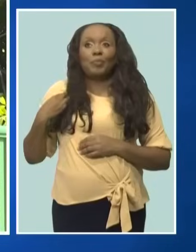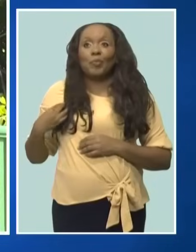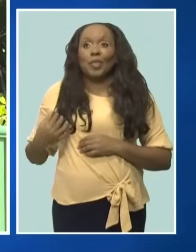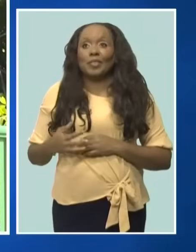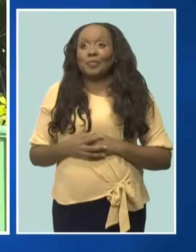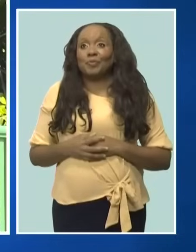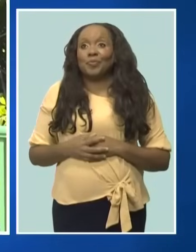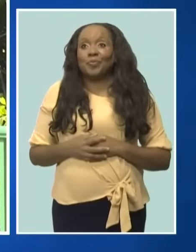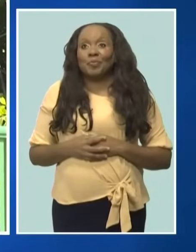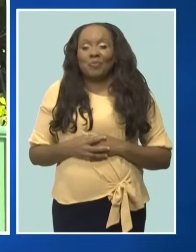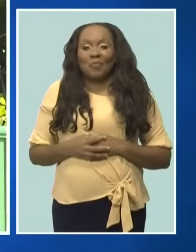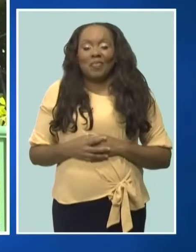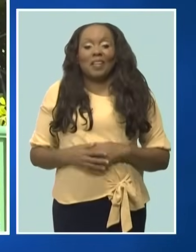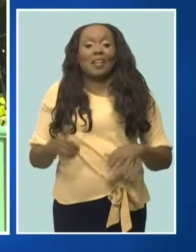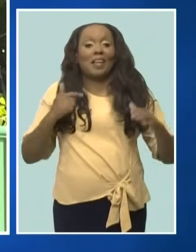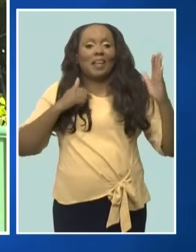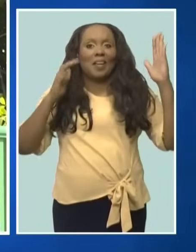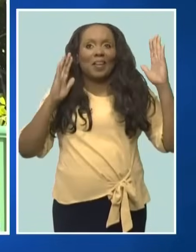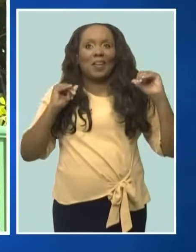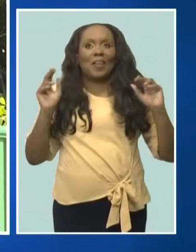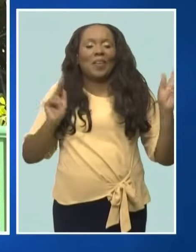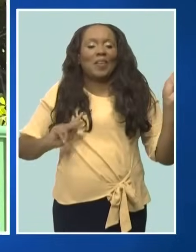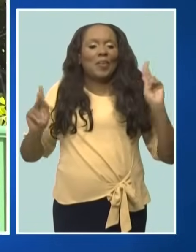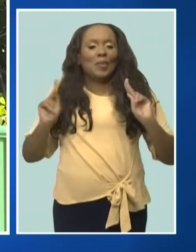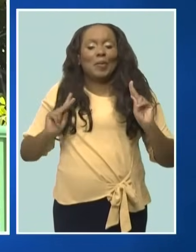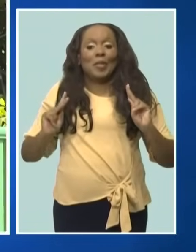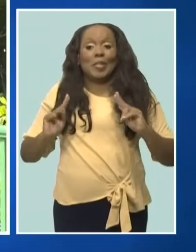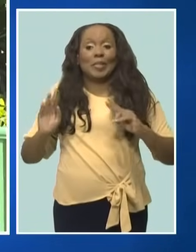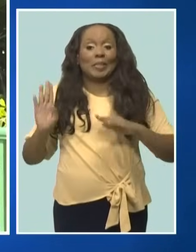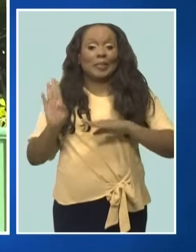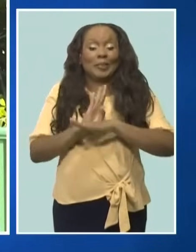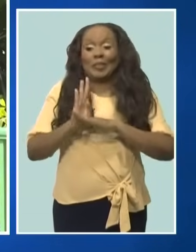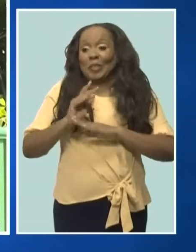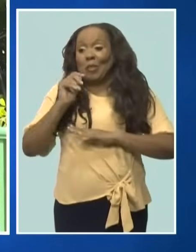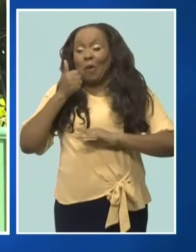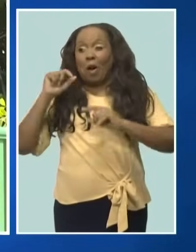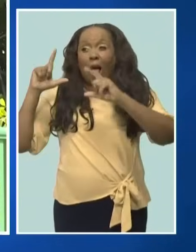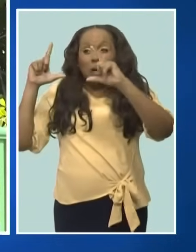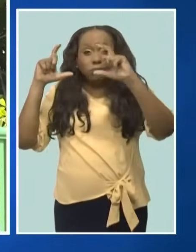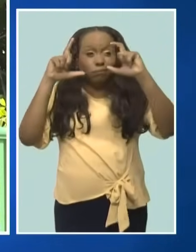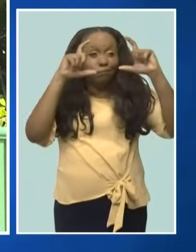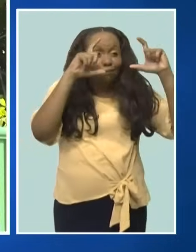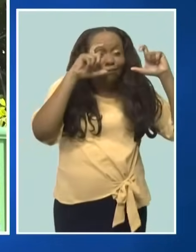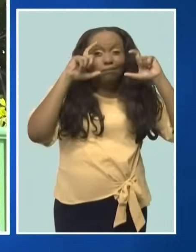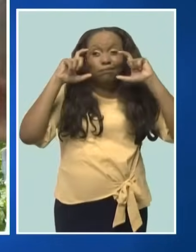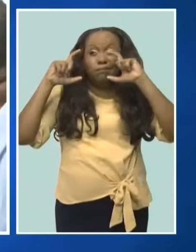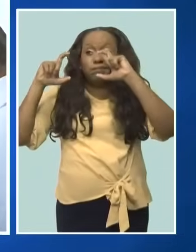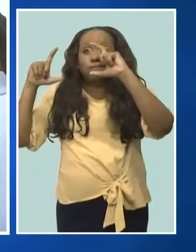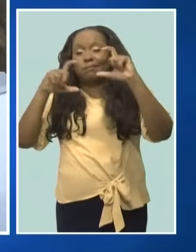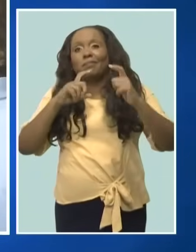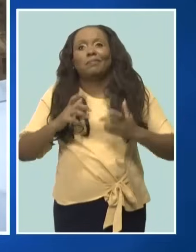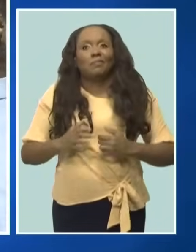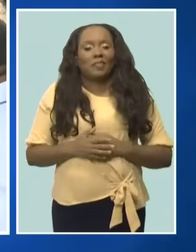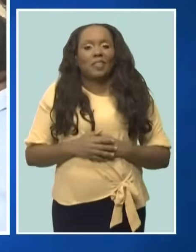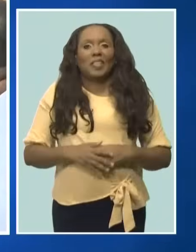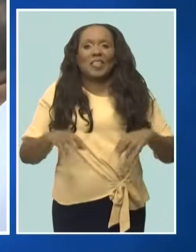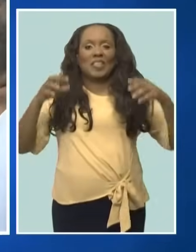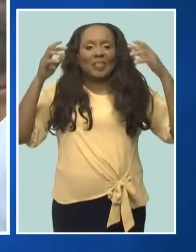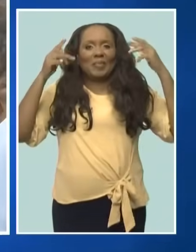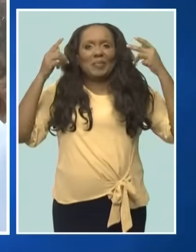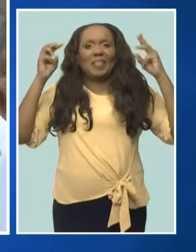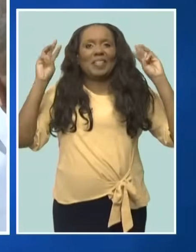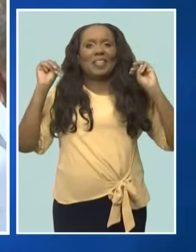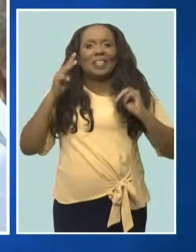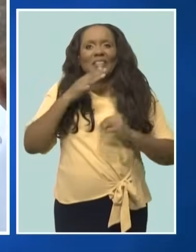I hope their cameras will be busy tomorrow capturing first-time winged visitors to this sanctuary. Prime Minister